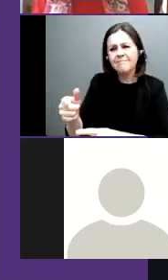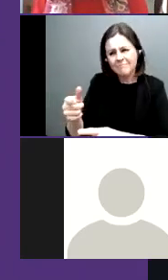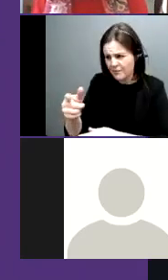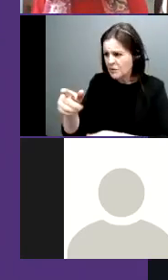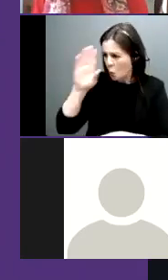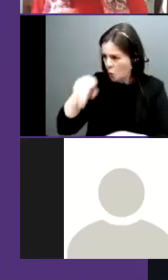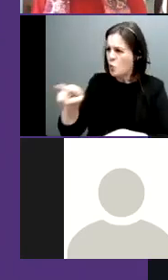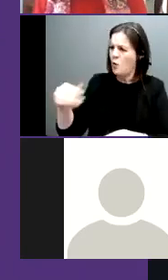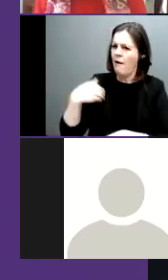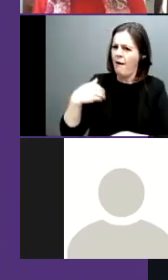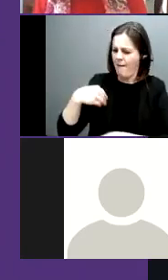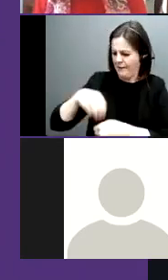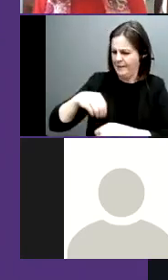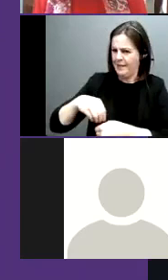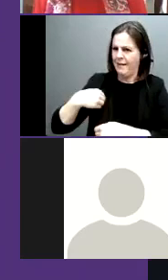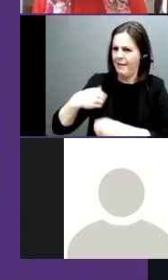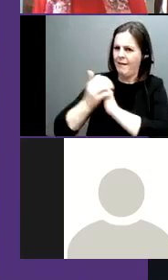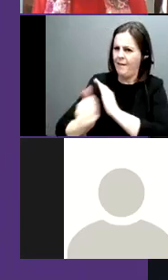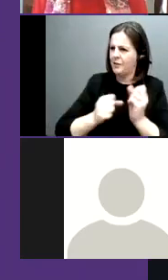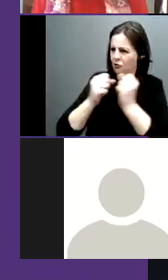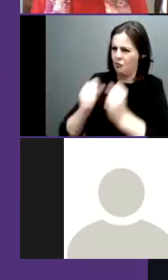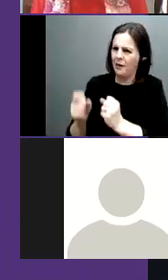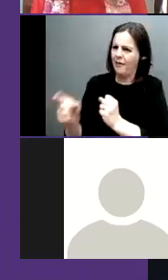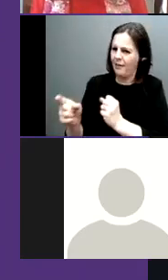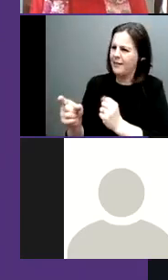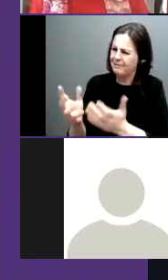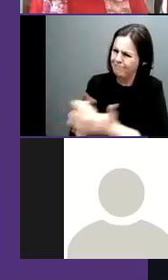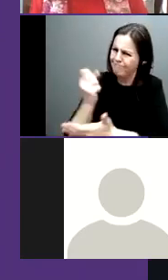as well to develop their treatment plan.